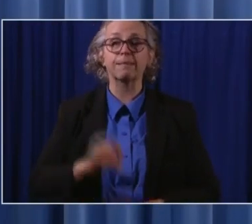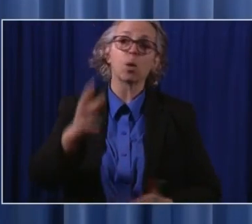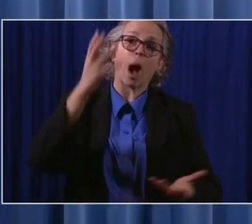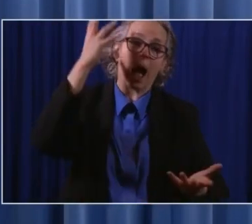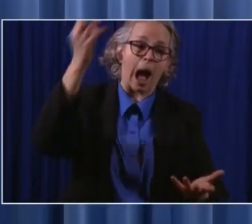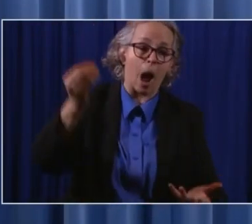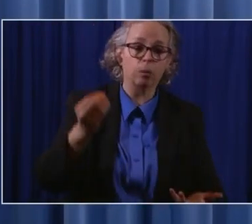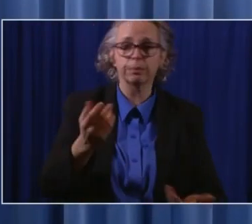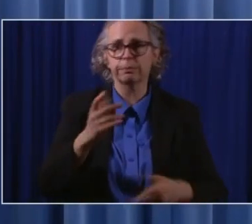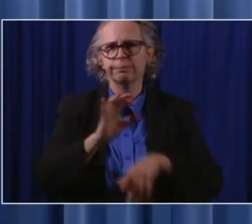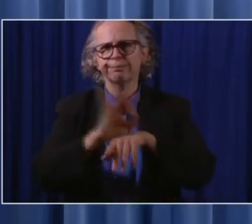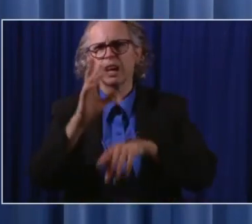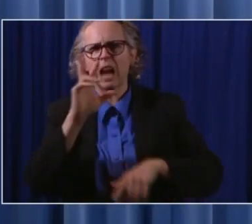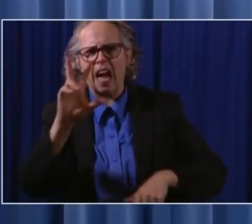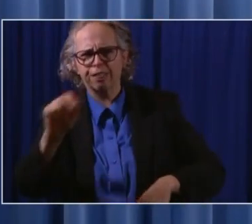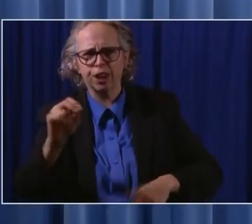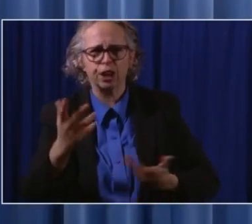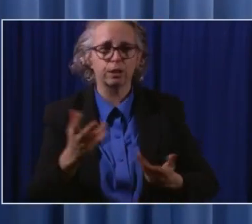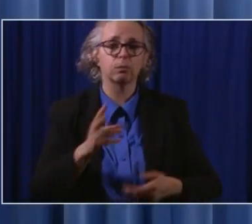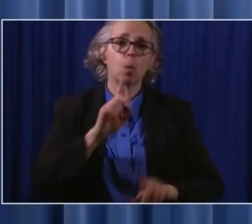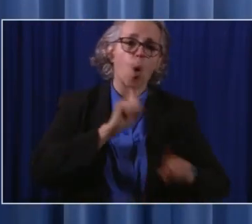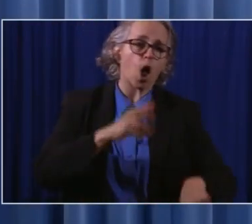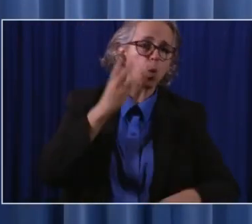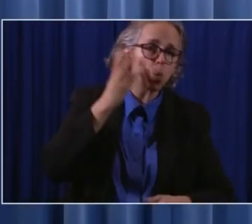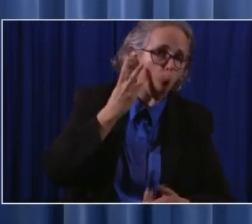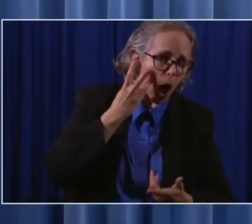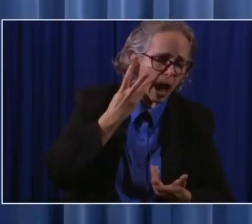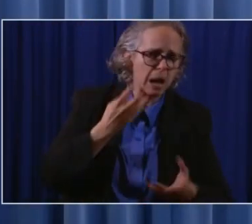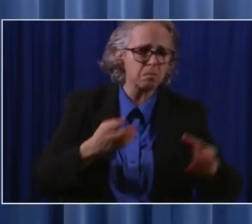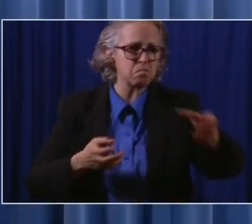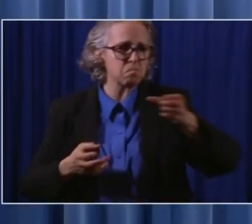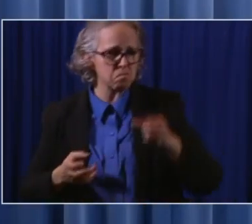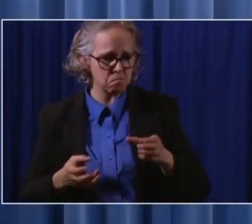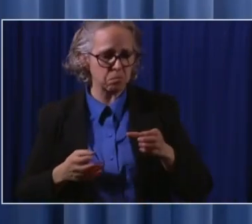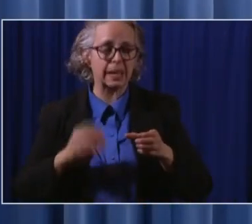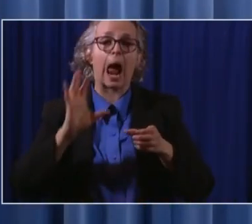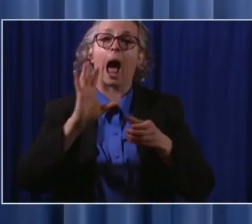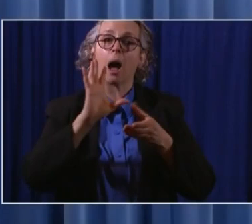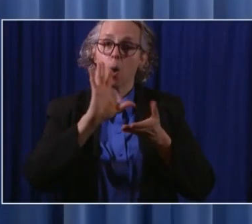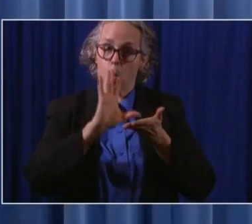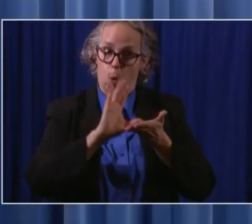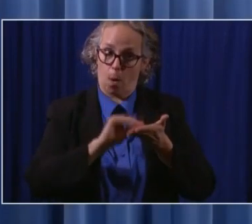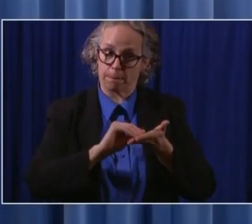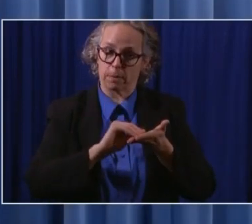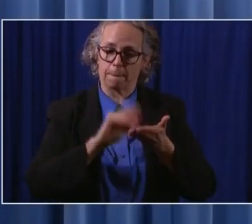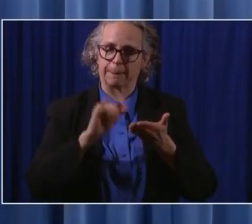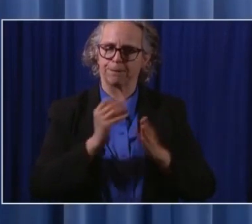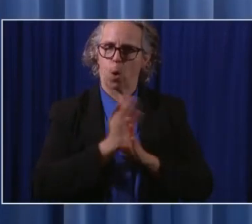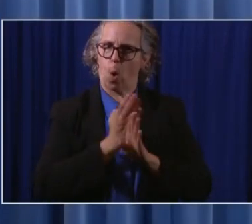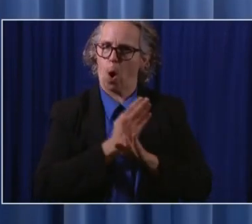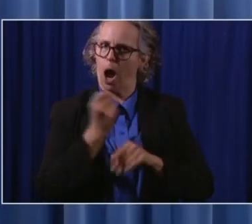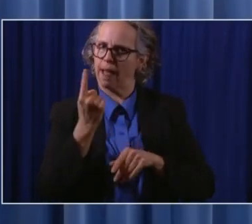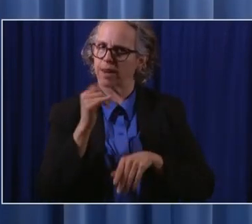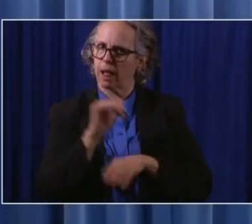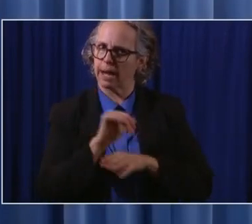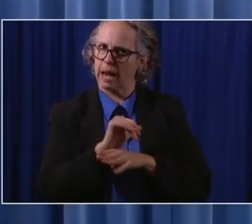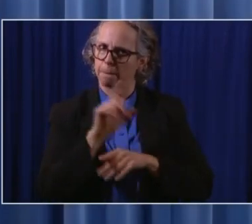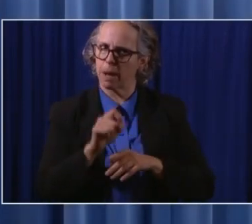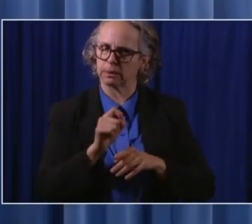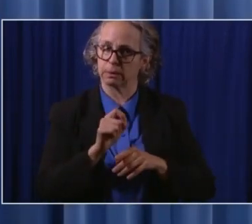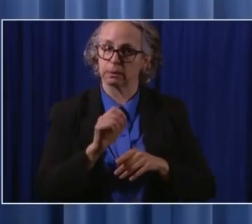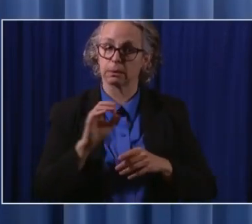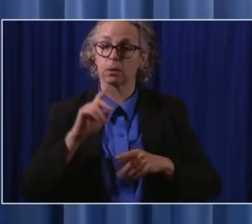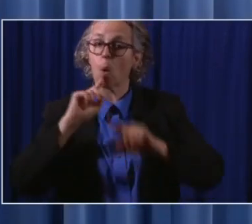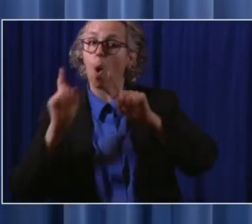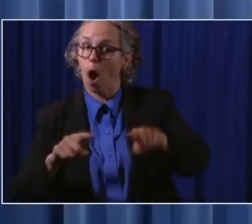of wine, they could sit there and consume that until 11. So we want to shut this off at 10, but we also want to